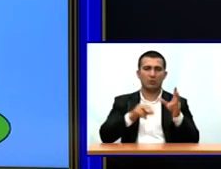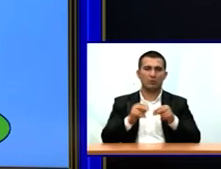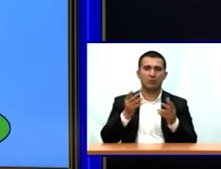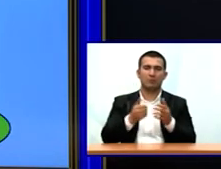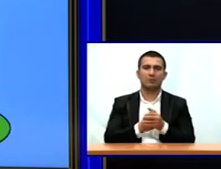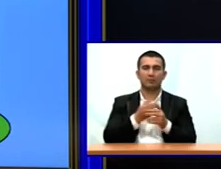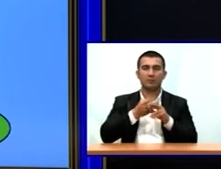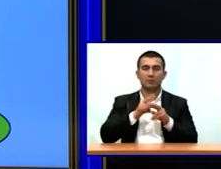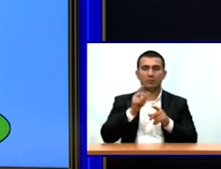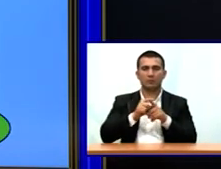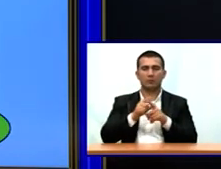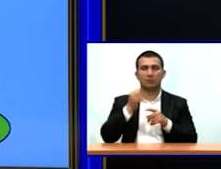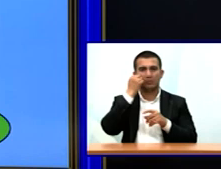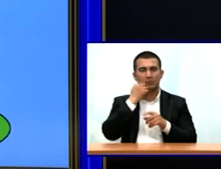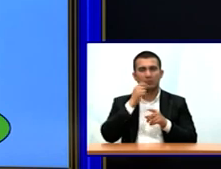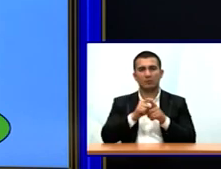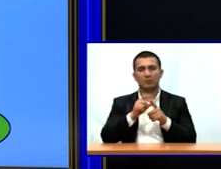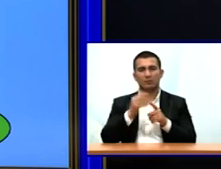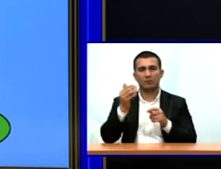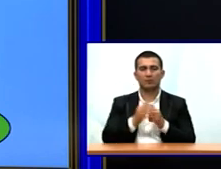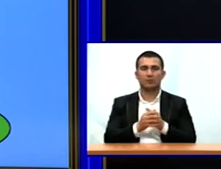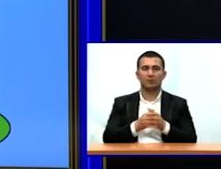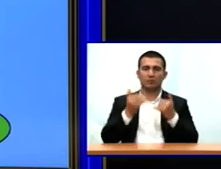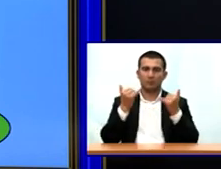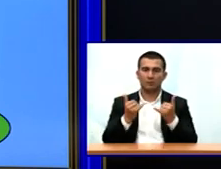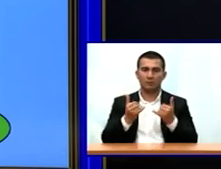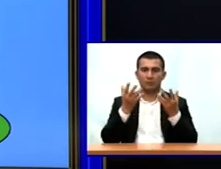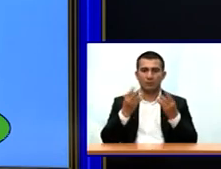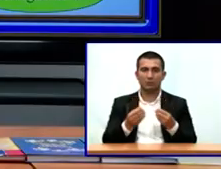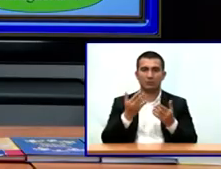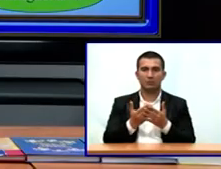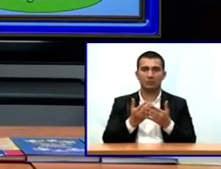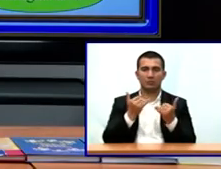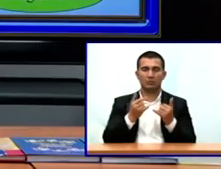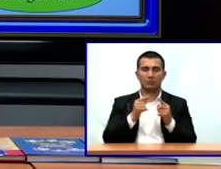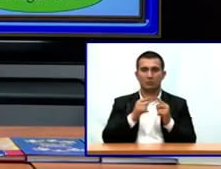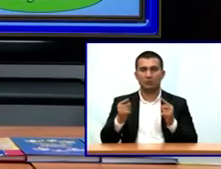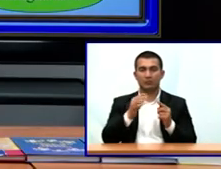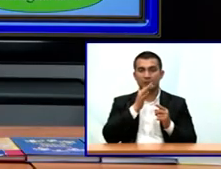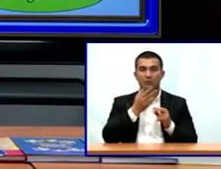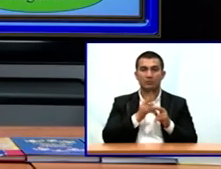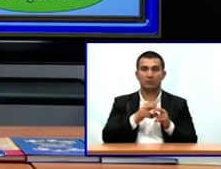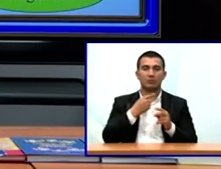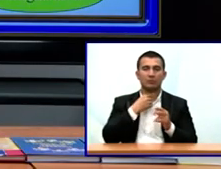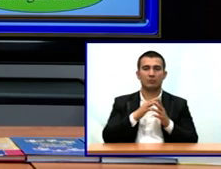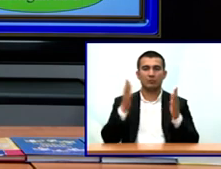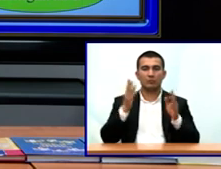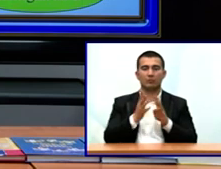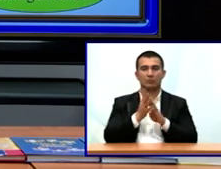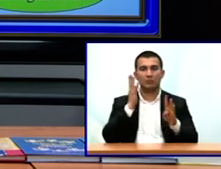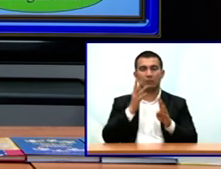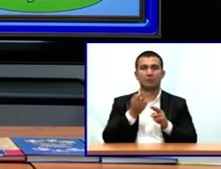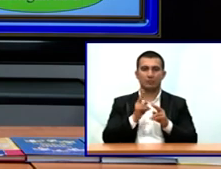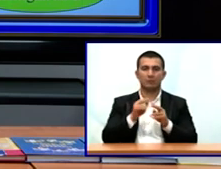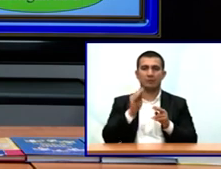so'z eskirgan so'z hisoblanadi va bugungi kunda nutqimizda qo'llanilmaydigan so'zlar qatorida